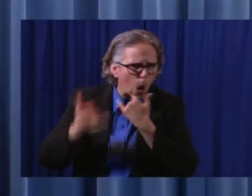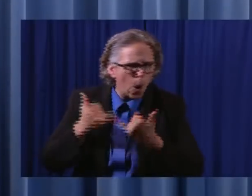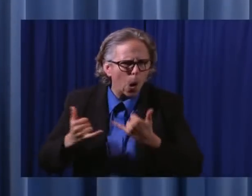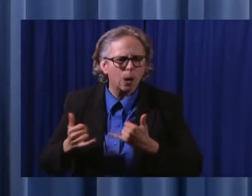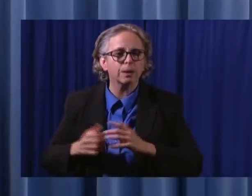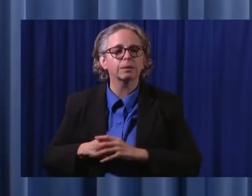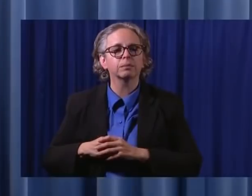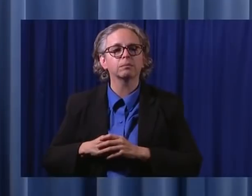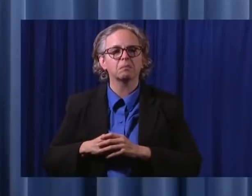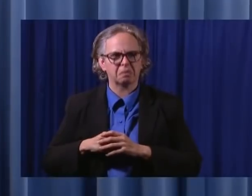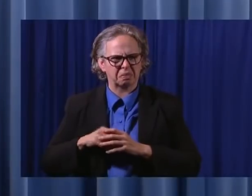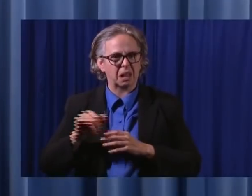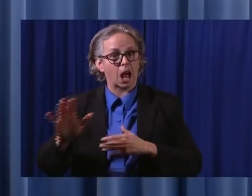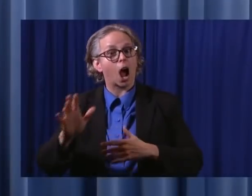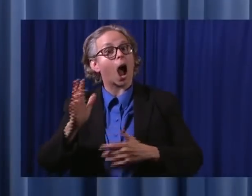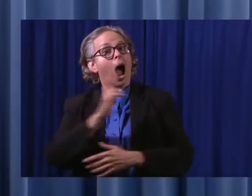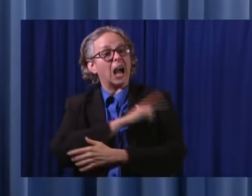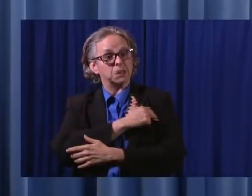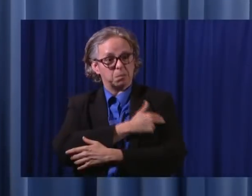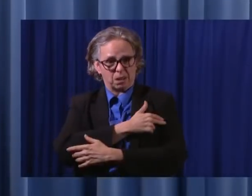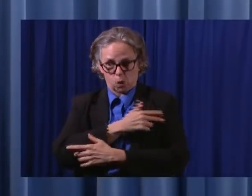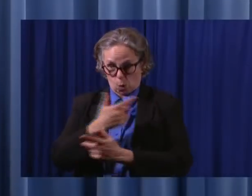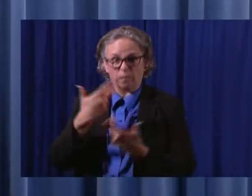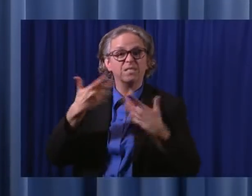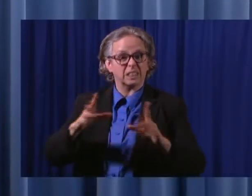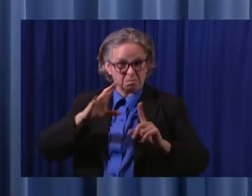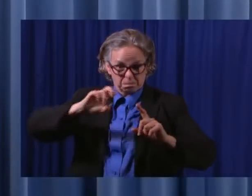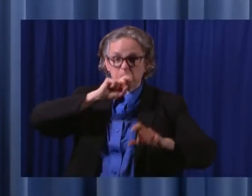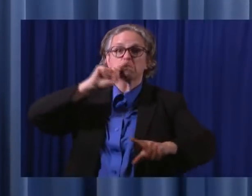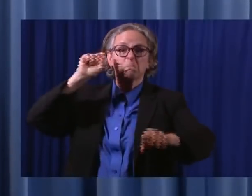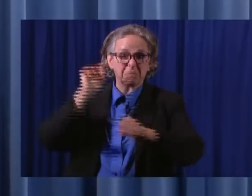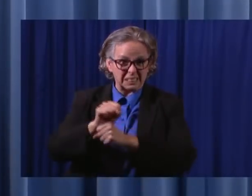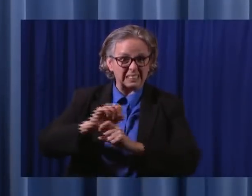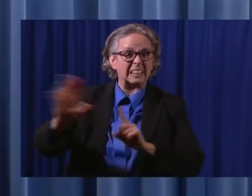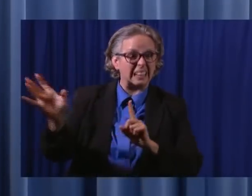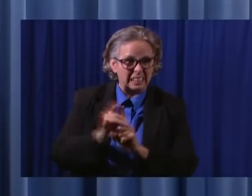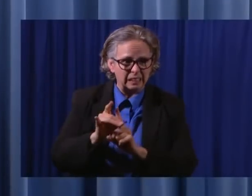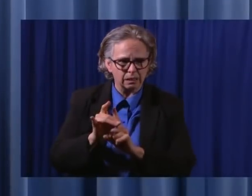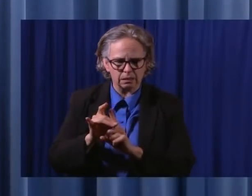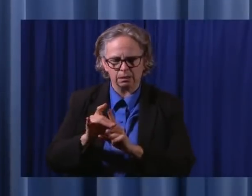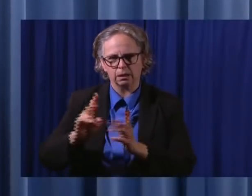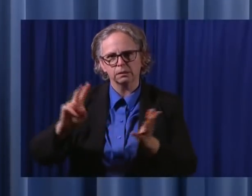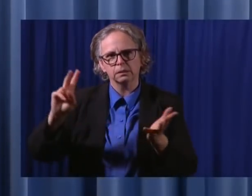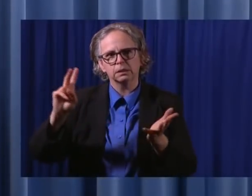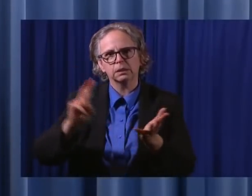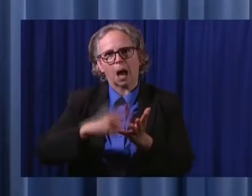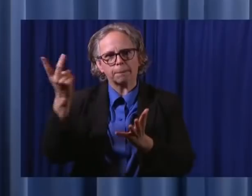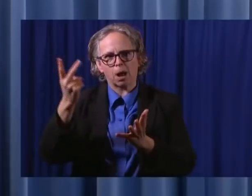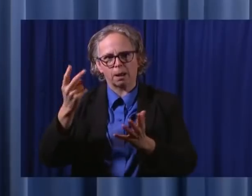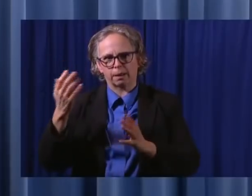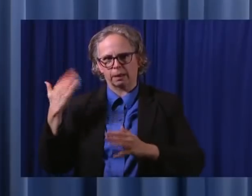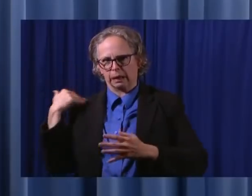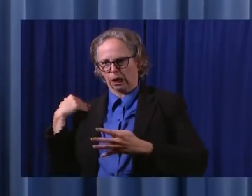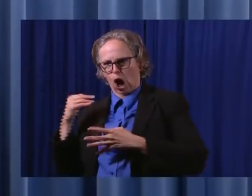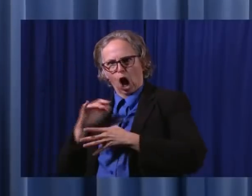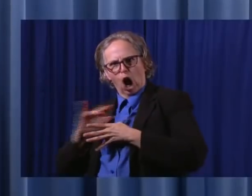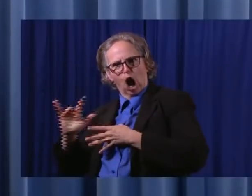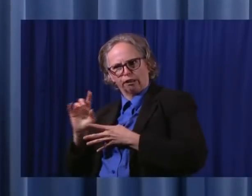beds, ICUs, and ventilators has also doubled since the first week of June.